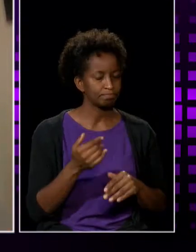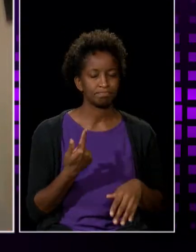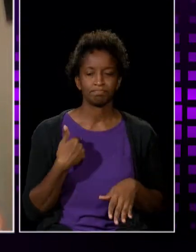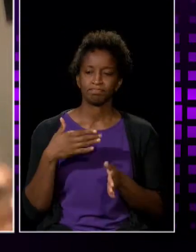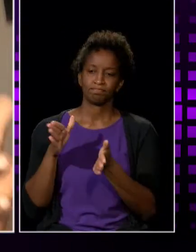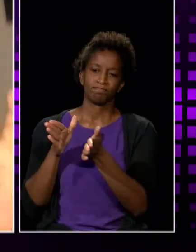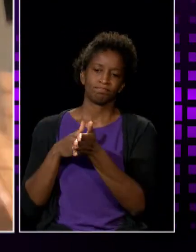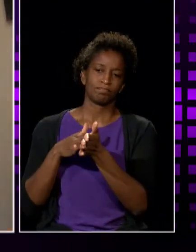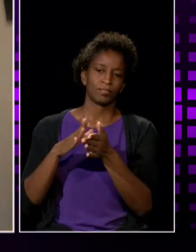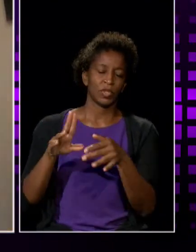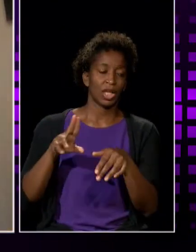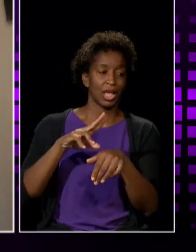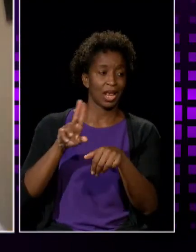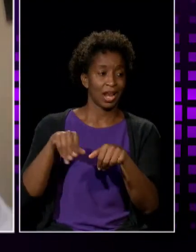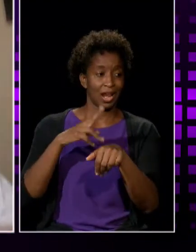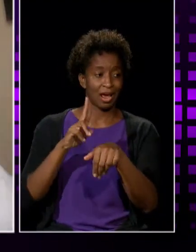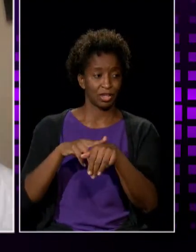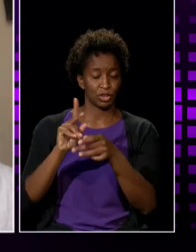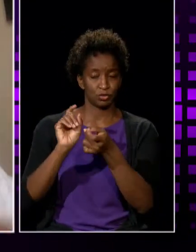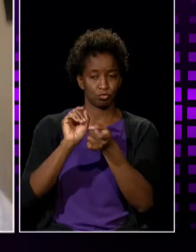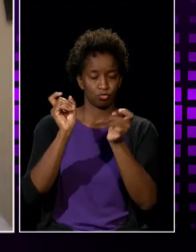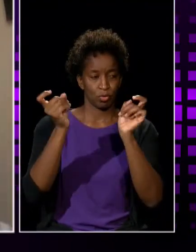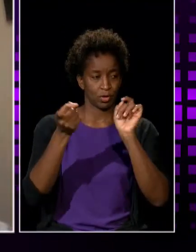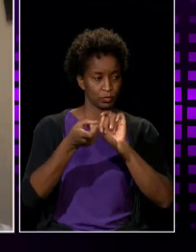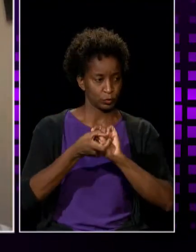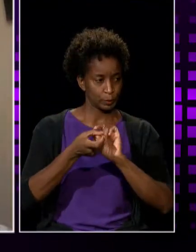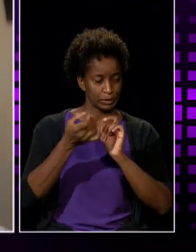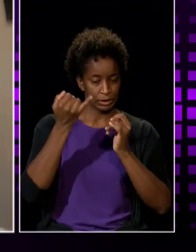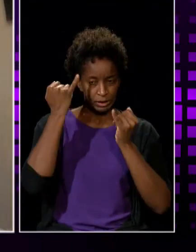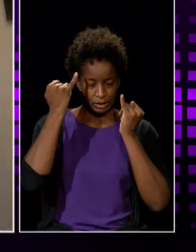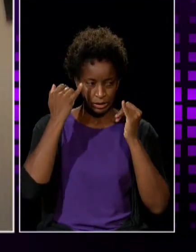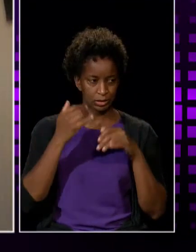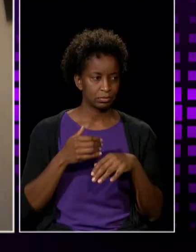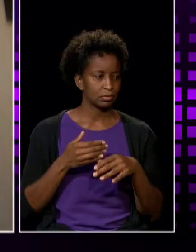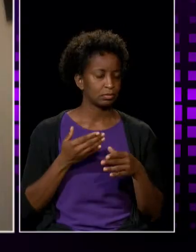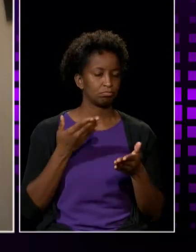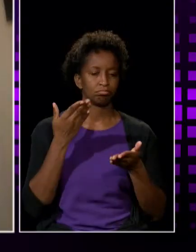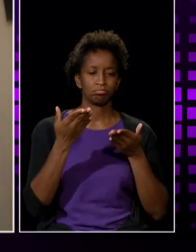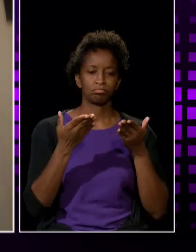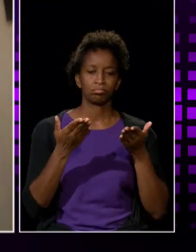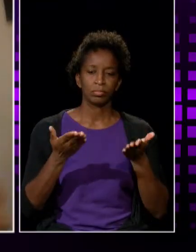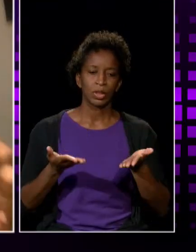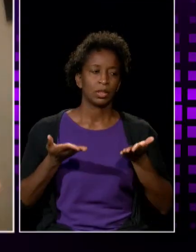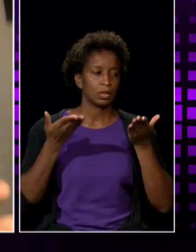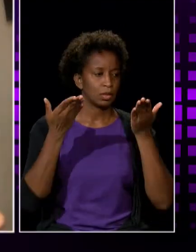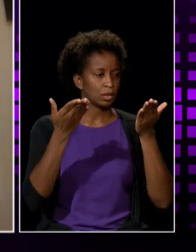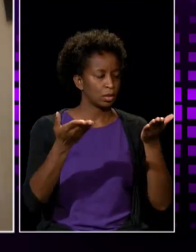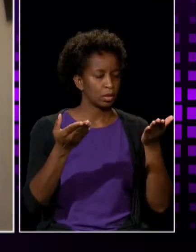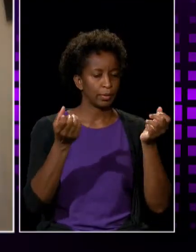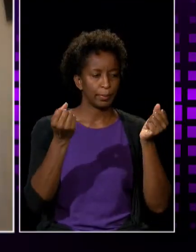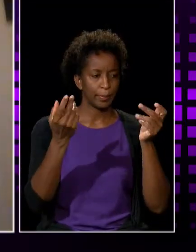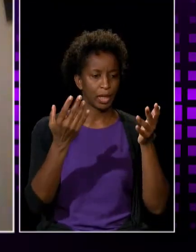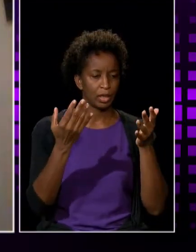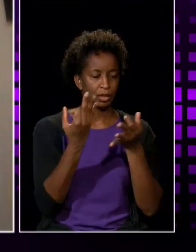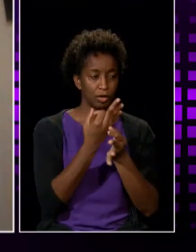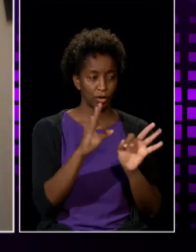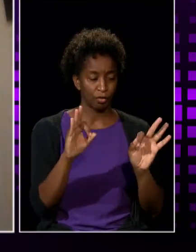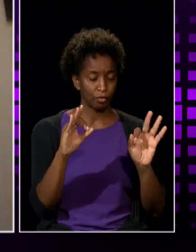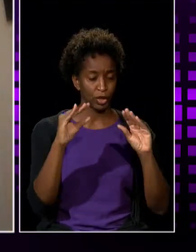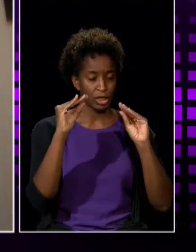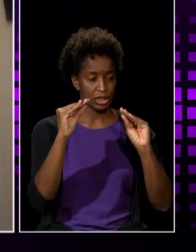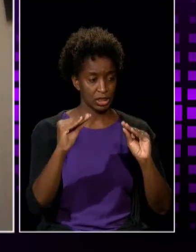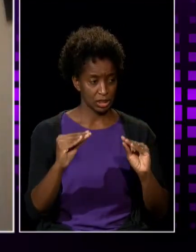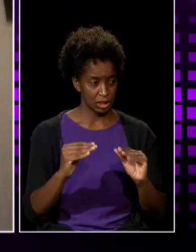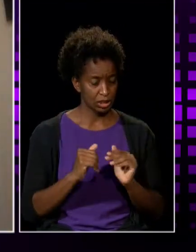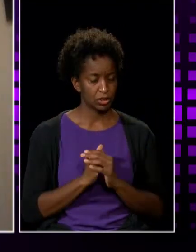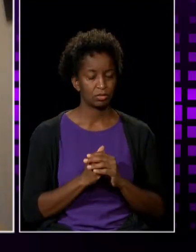Initiative and the wonderful work they're doing, lots of free courses for our young people. And I must salute the Division of Youth